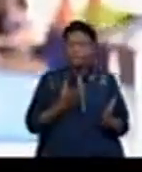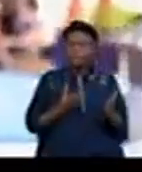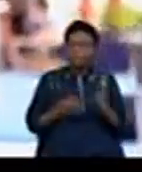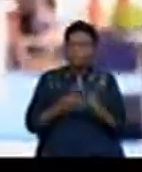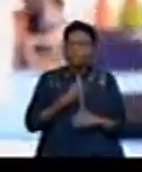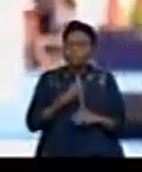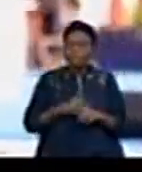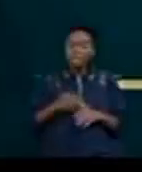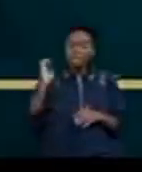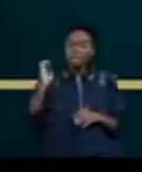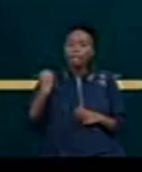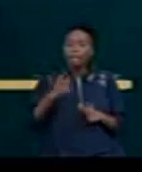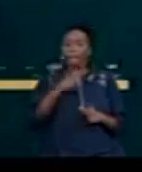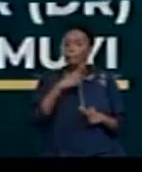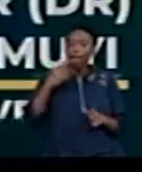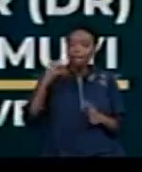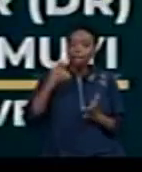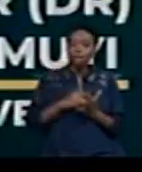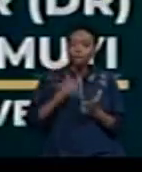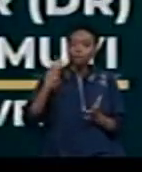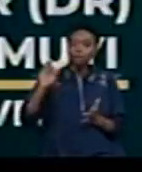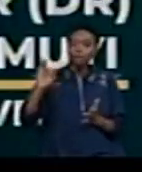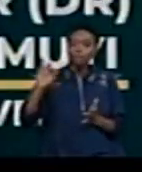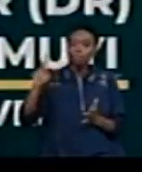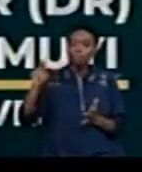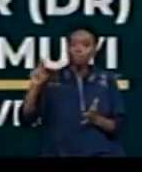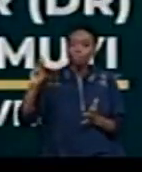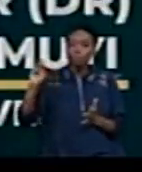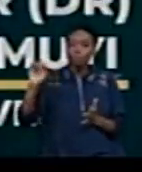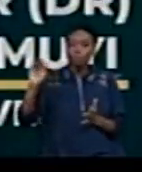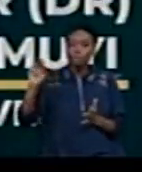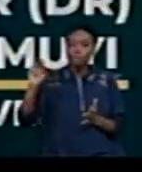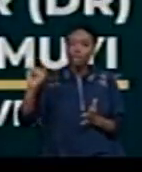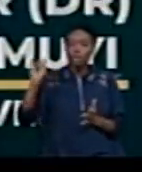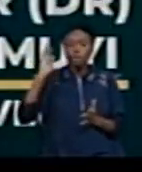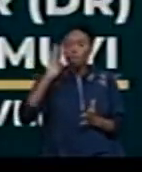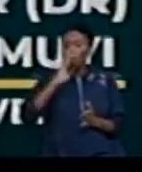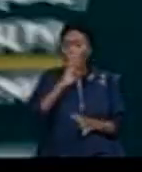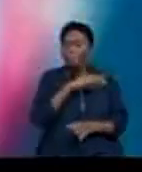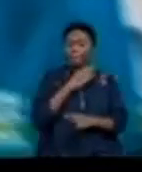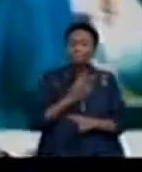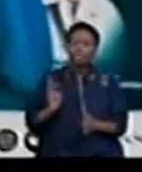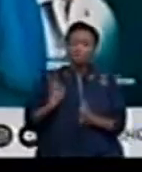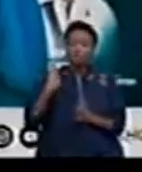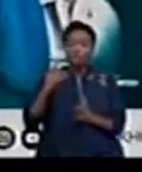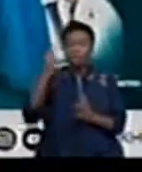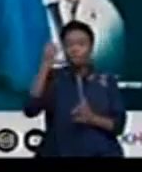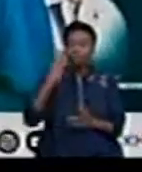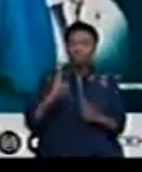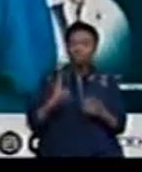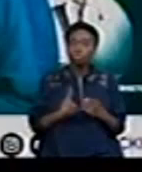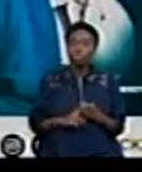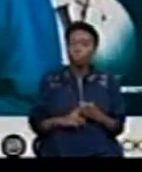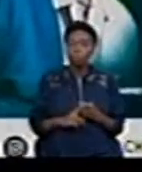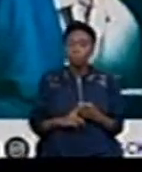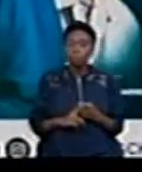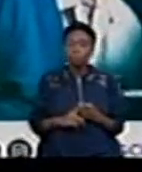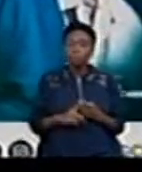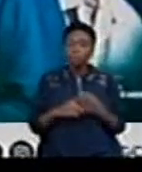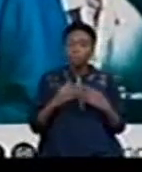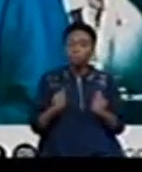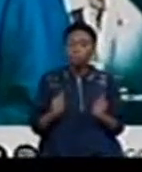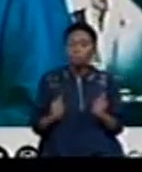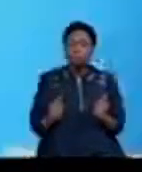evangelist, Pastor Dr. W.F. KUMUYI, will be mightily used by God to reveal great possibilities through the power